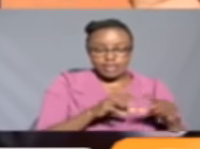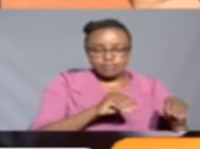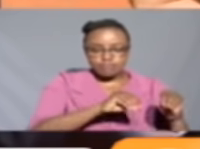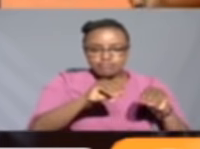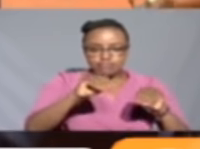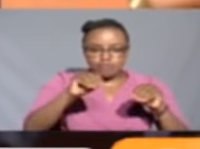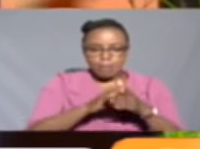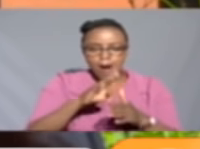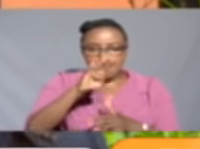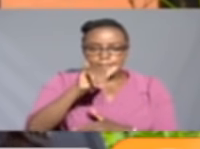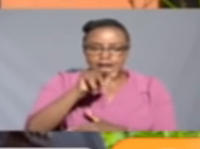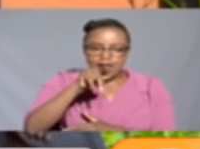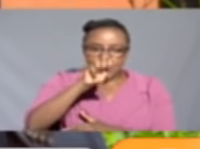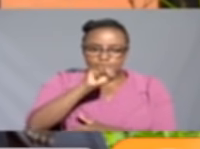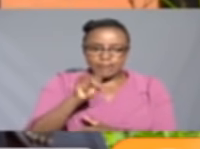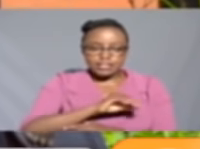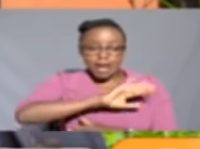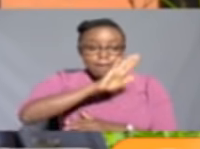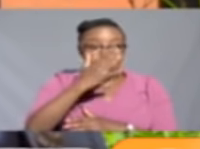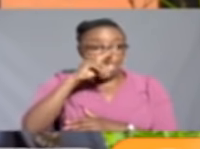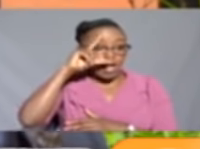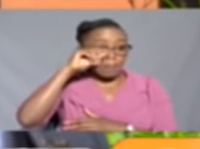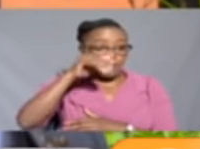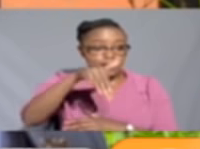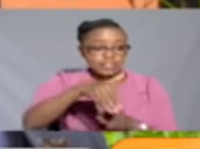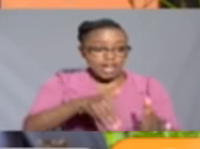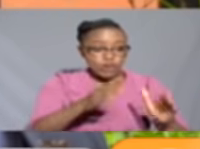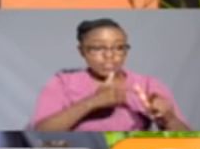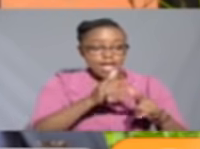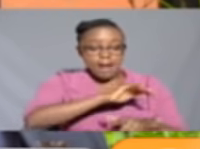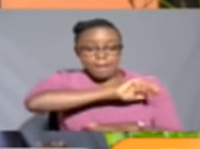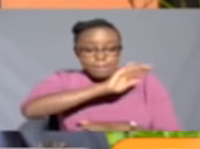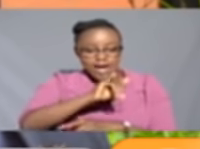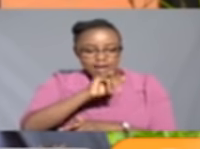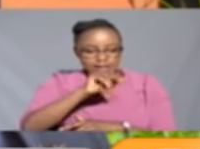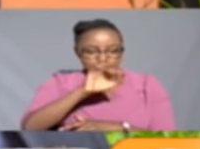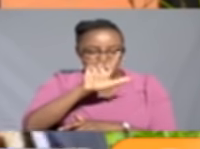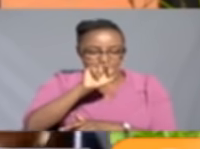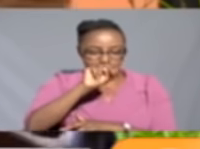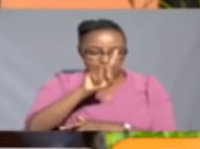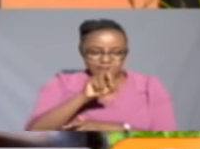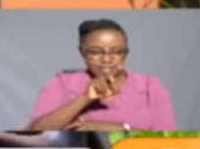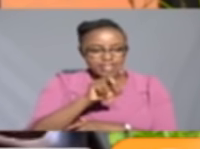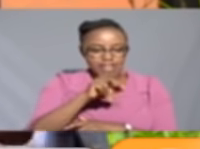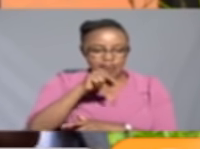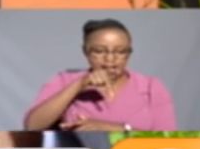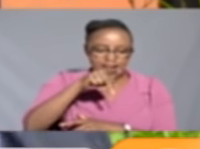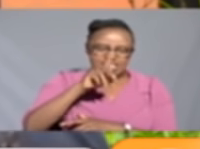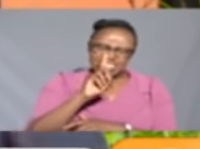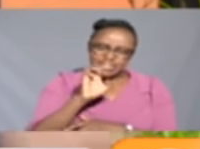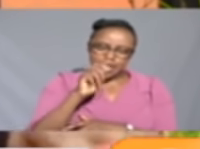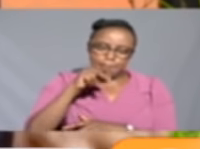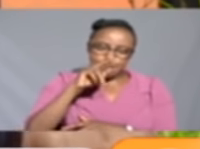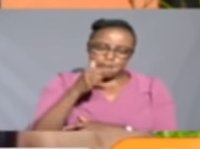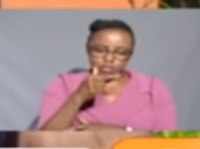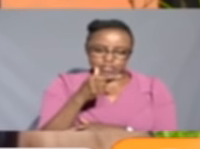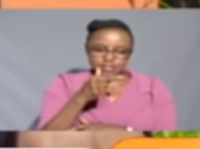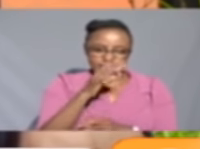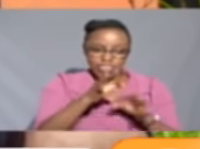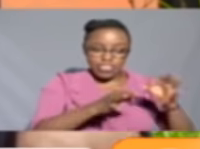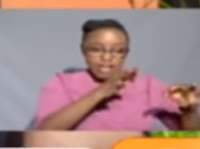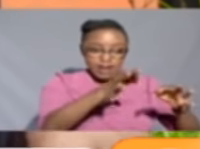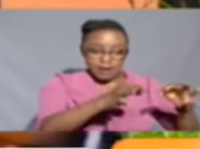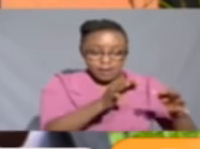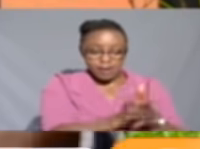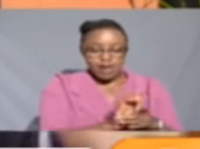through the bypass, back to Mombasa Road, back to the Inland Depot. At the Inland Depot, they wrestled me to